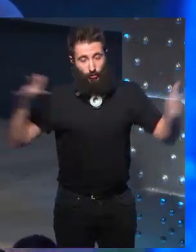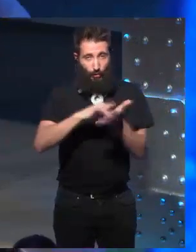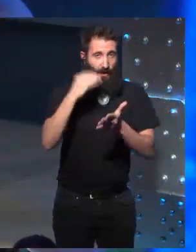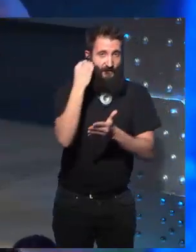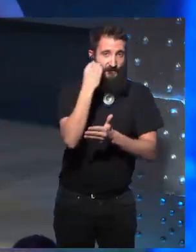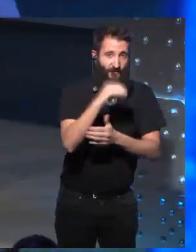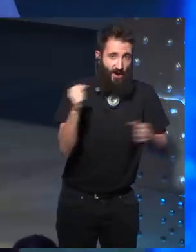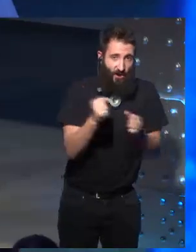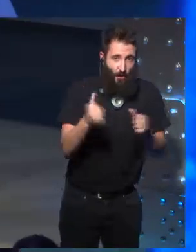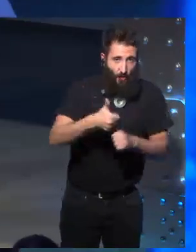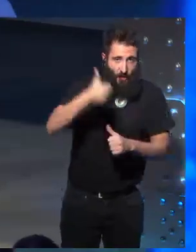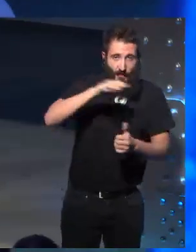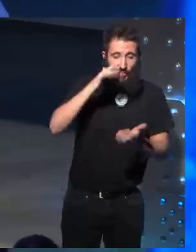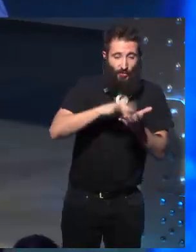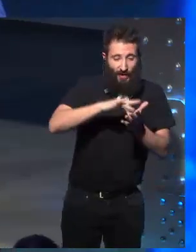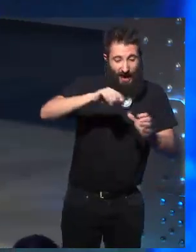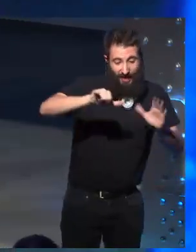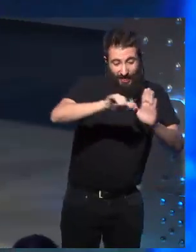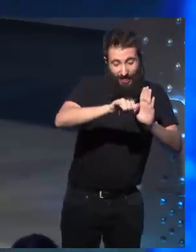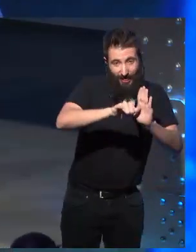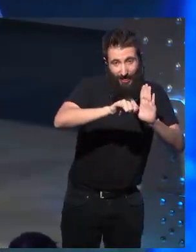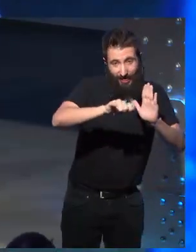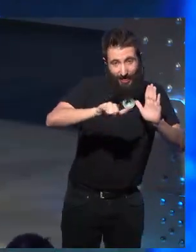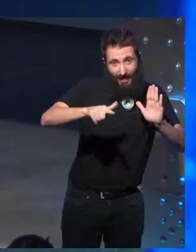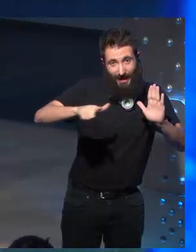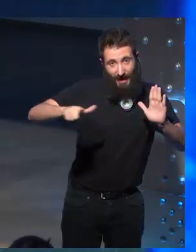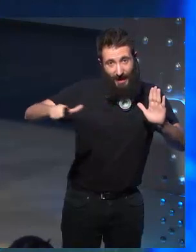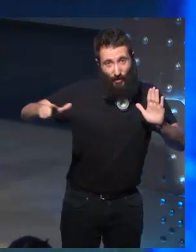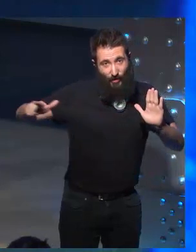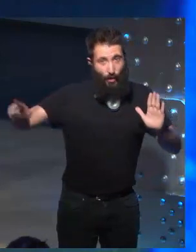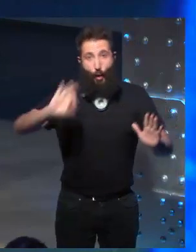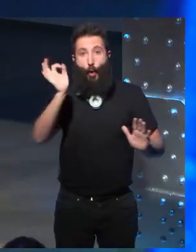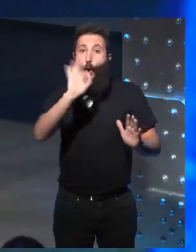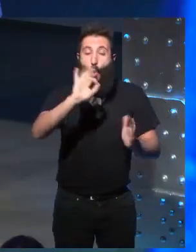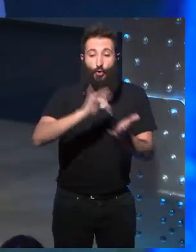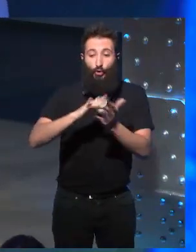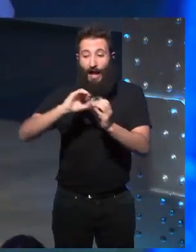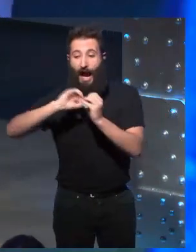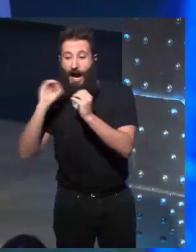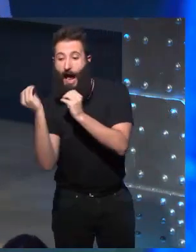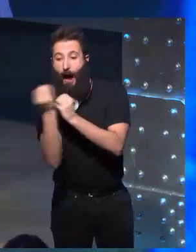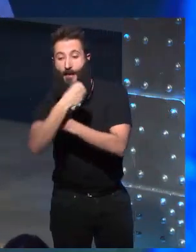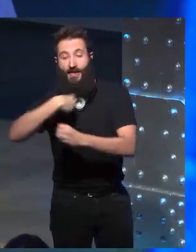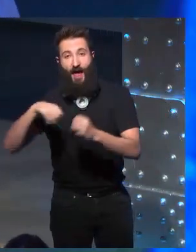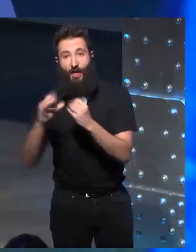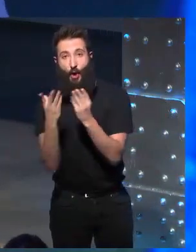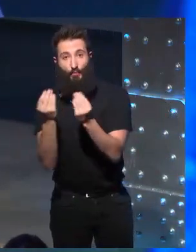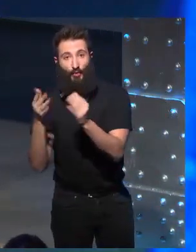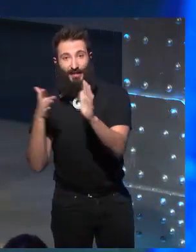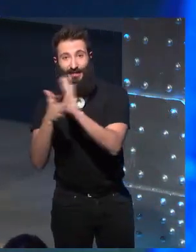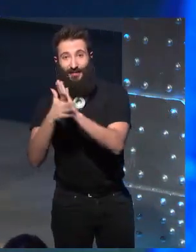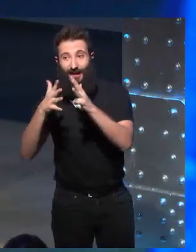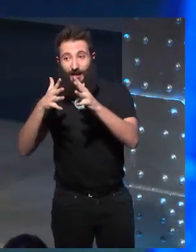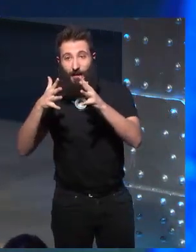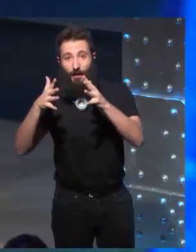farther and farther apart. Or the other way around, there's a lot of gravity and the expansion slows down and